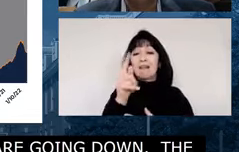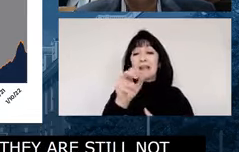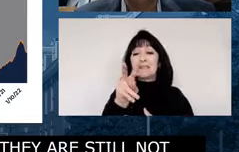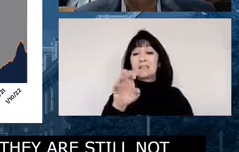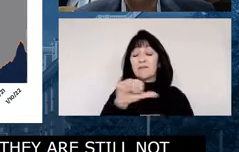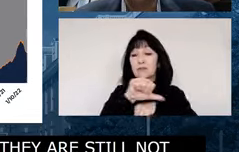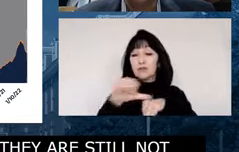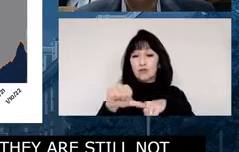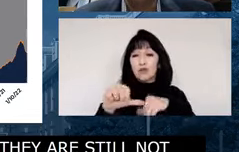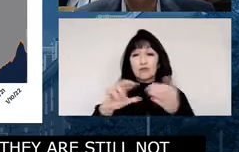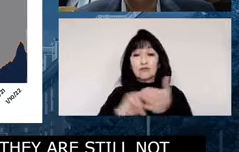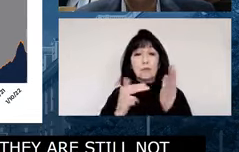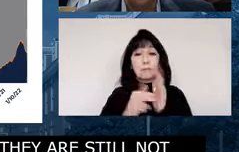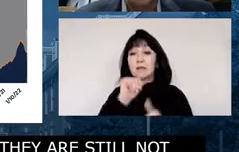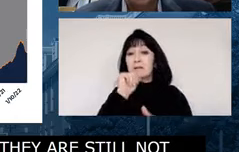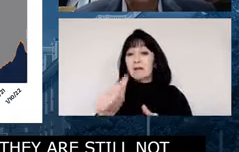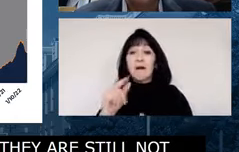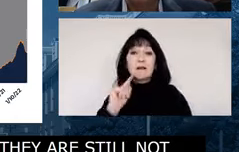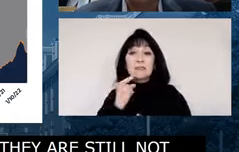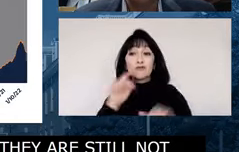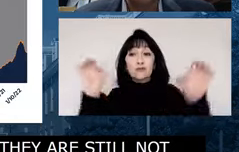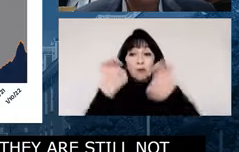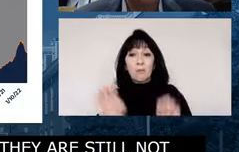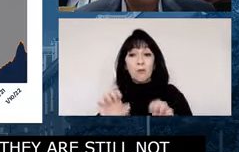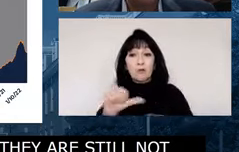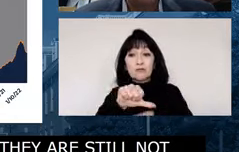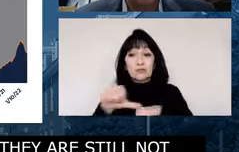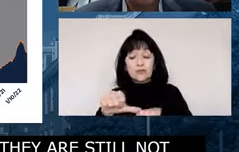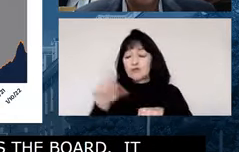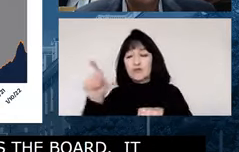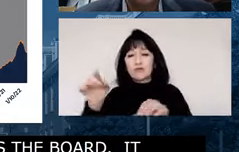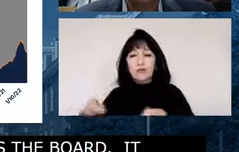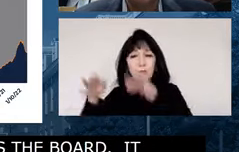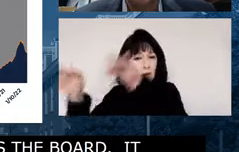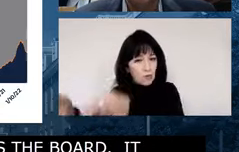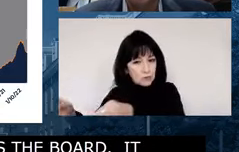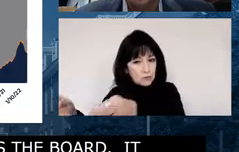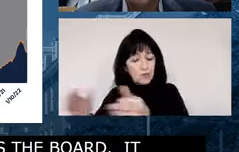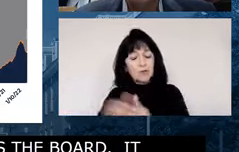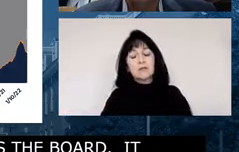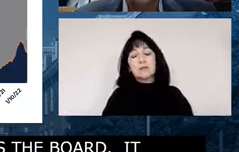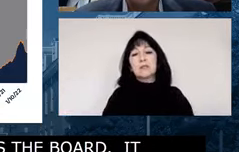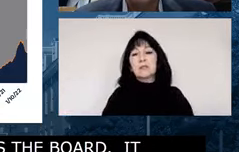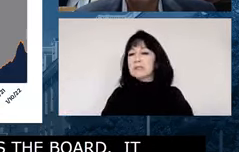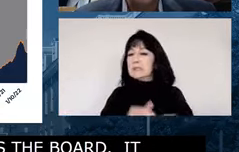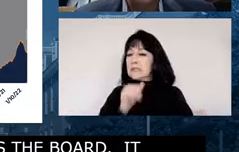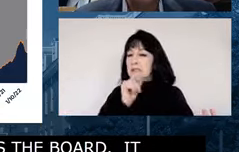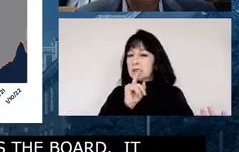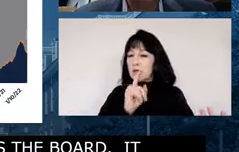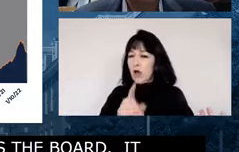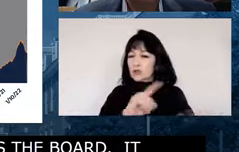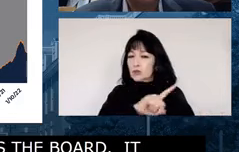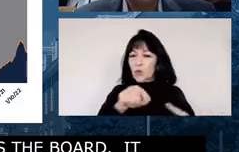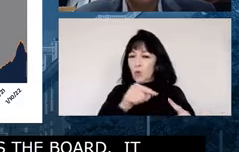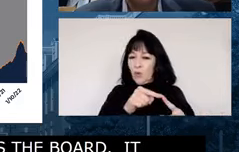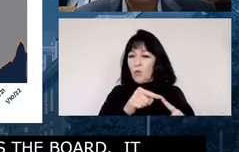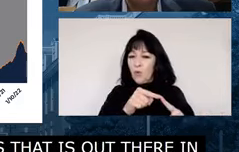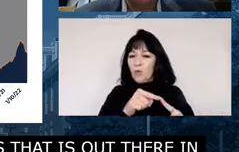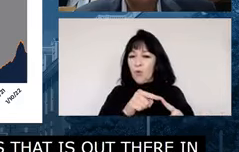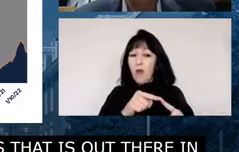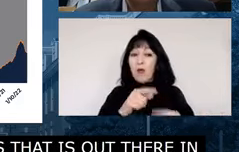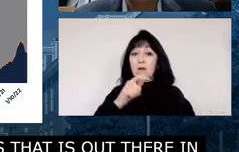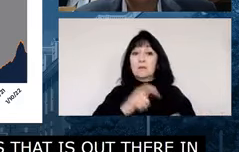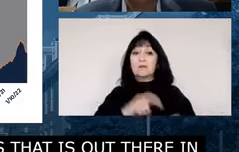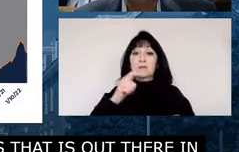amount of stress that's out there in the hospital systems. It's not crystal clear when we'll be able to pull out the National Guard. It is going to be something we talk to